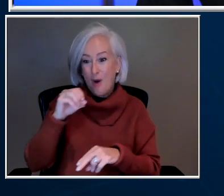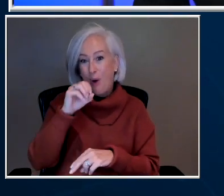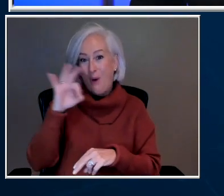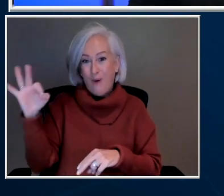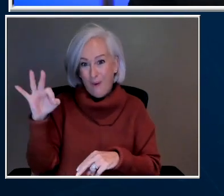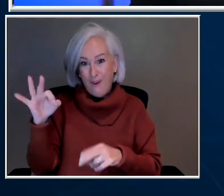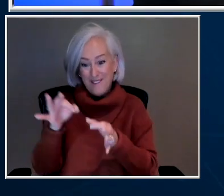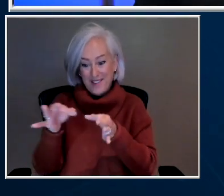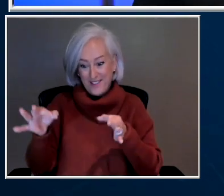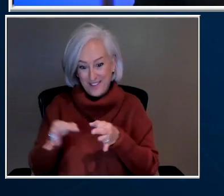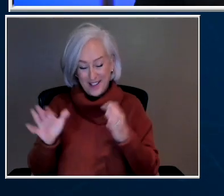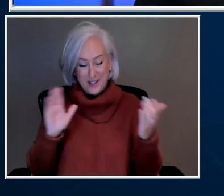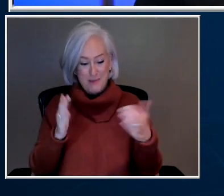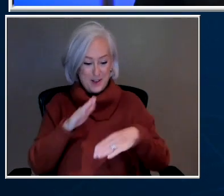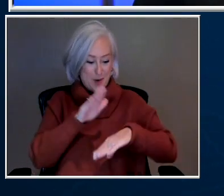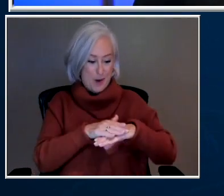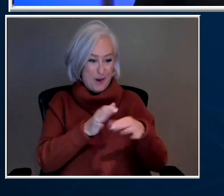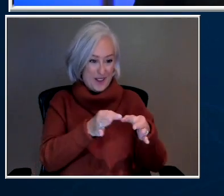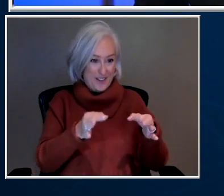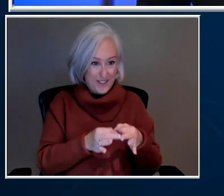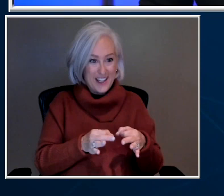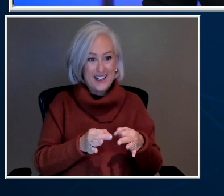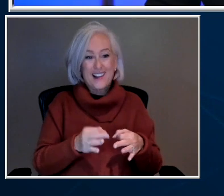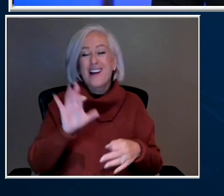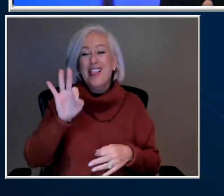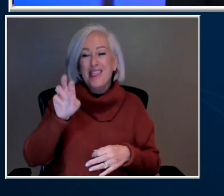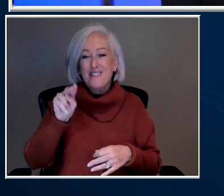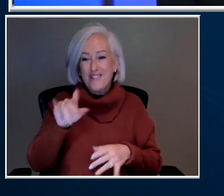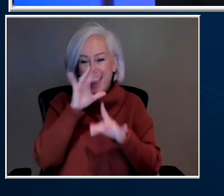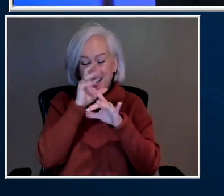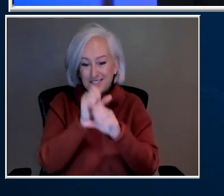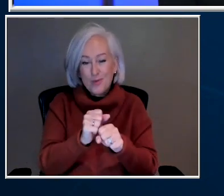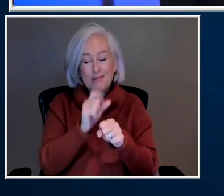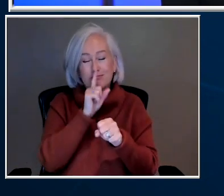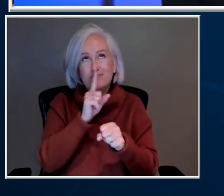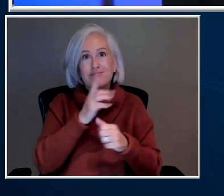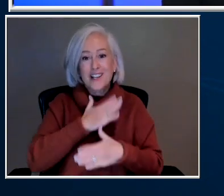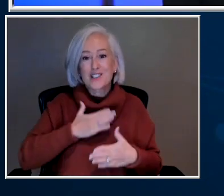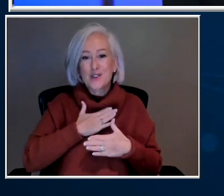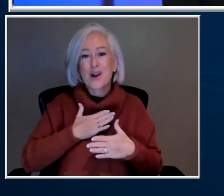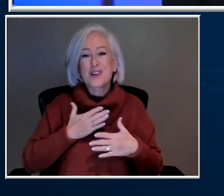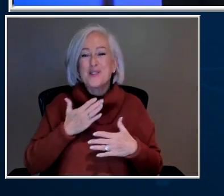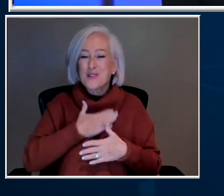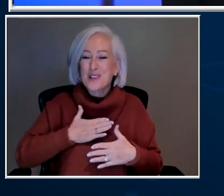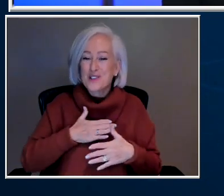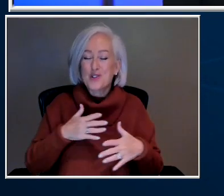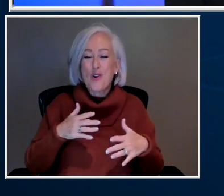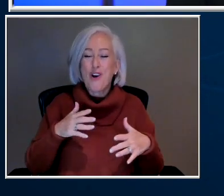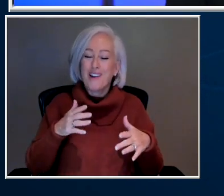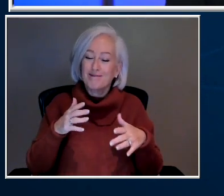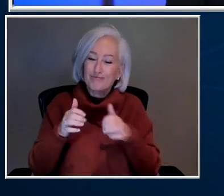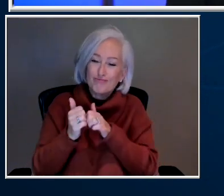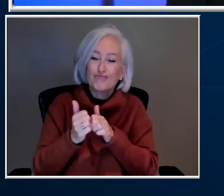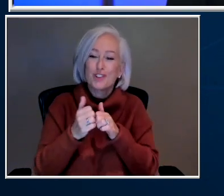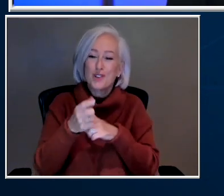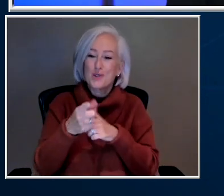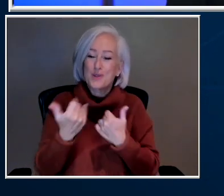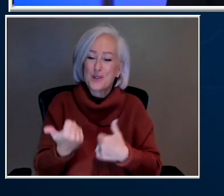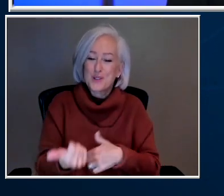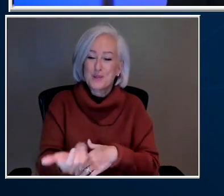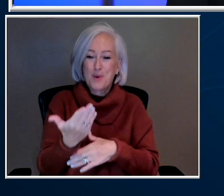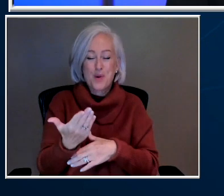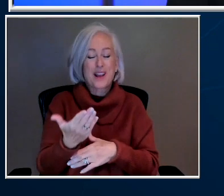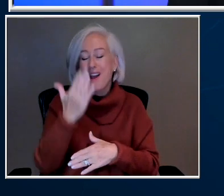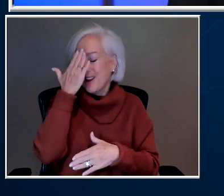the fans are going to be up for a treat. You two have been a pleasure to hang out with this morning, and we really appreciate it. And I know you can't stay long, got